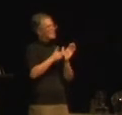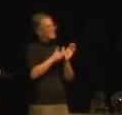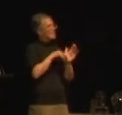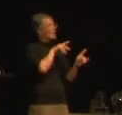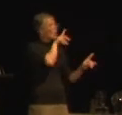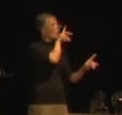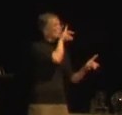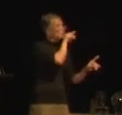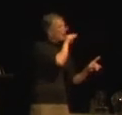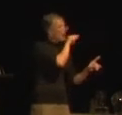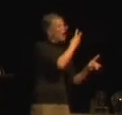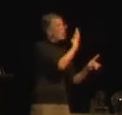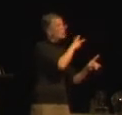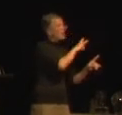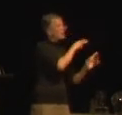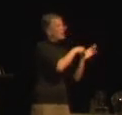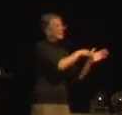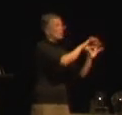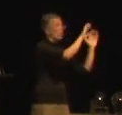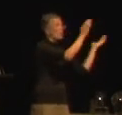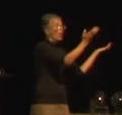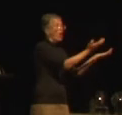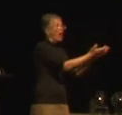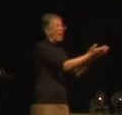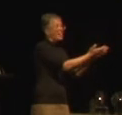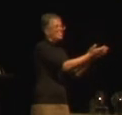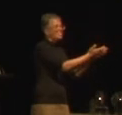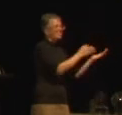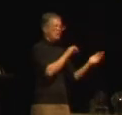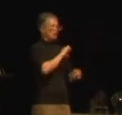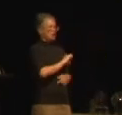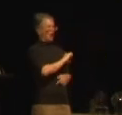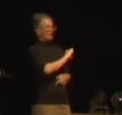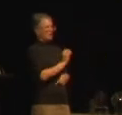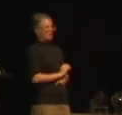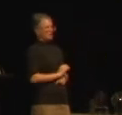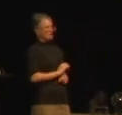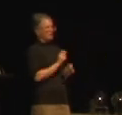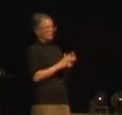Twitter's 300 million worldwide. It's apparently about 9% of New Zealanders use Twitter.